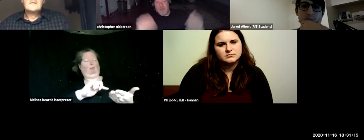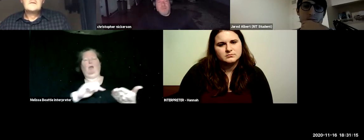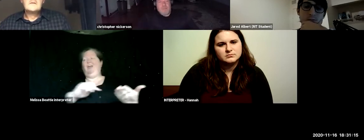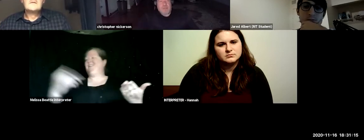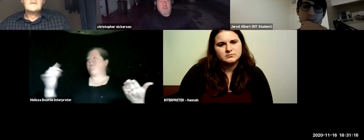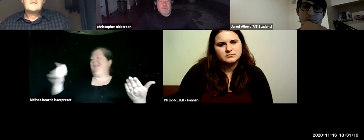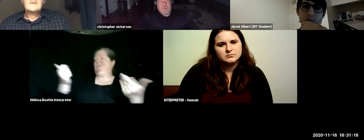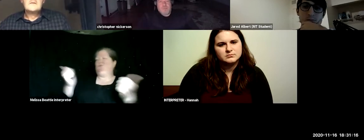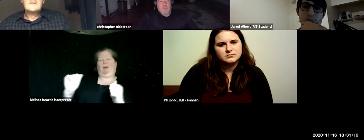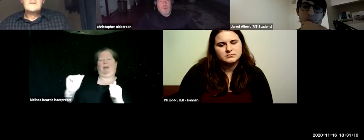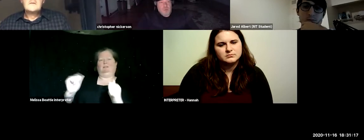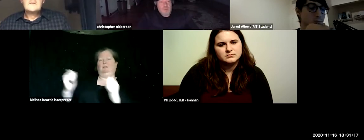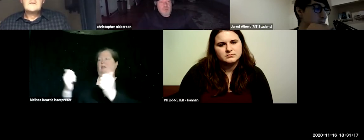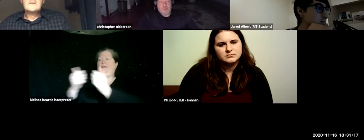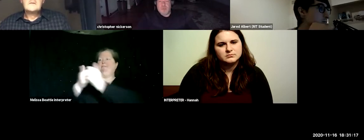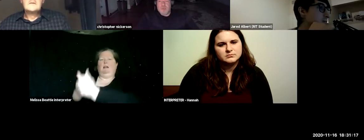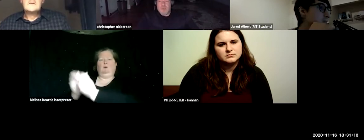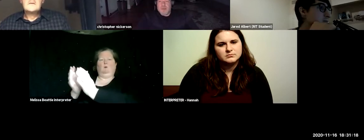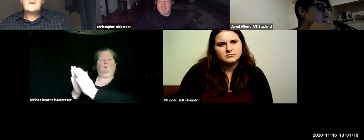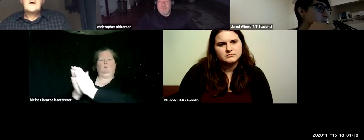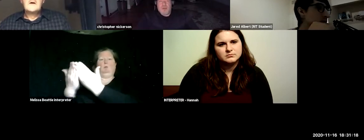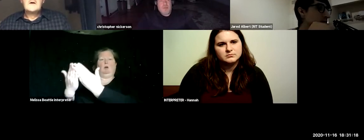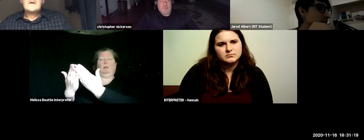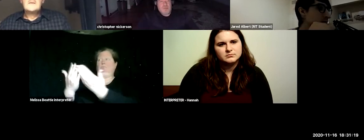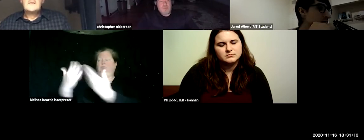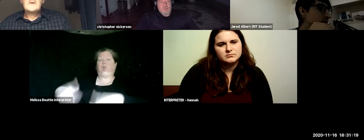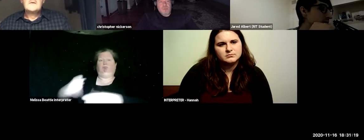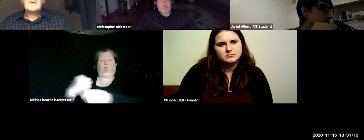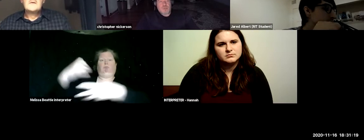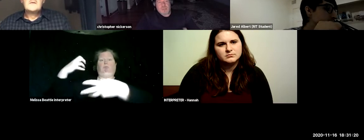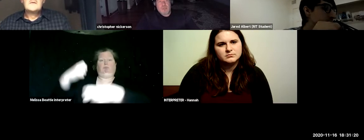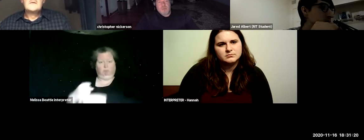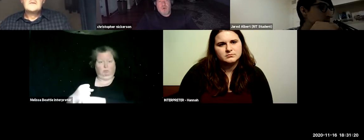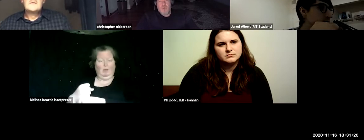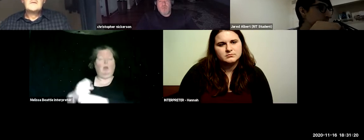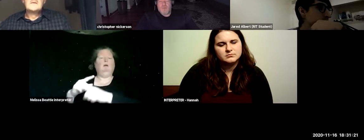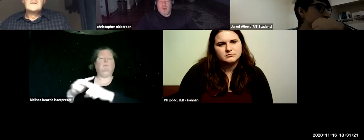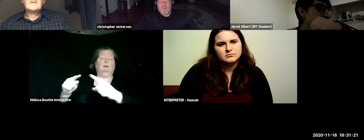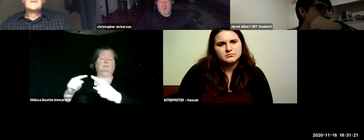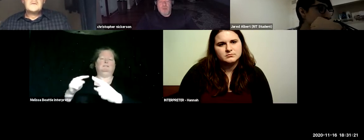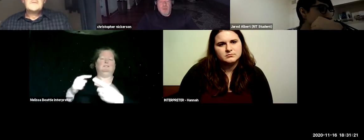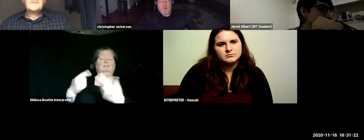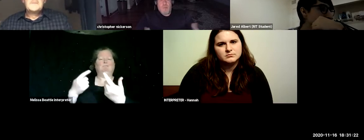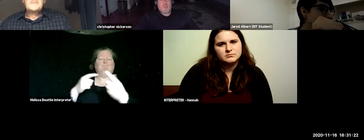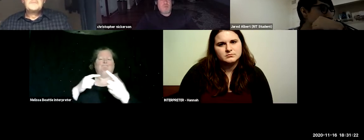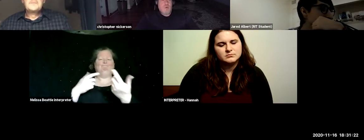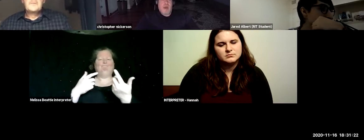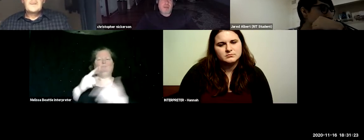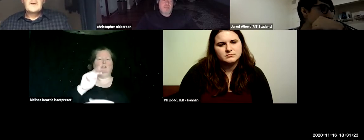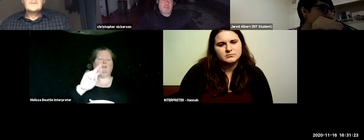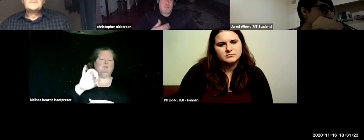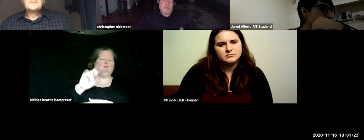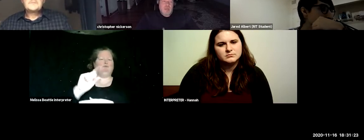book, and, you know, magically the boiler explodes. But I think it's those little tricks that you learn over the time that you want to make sure that